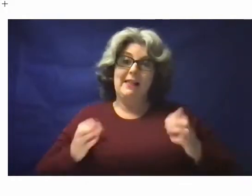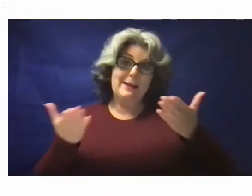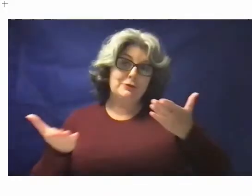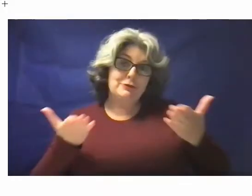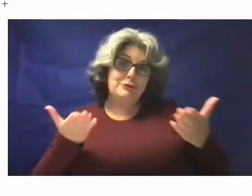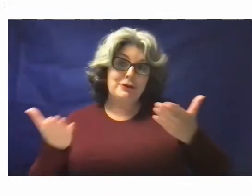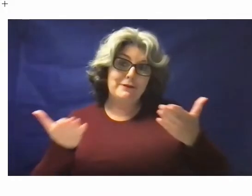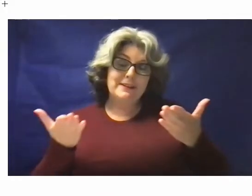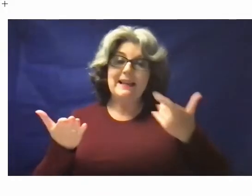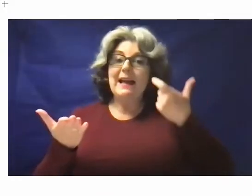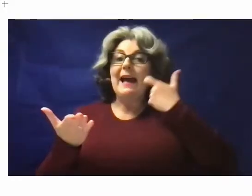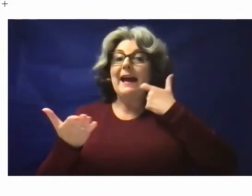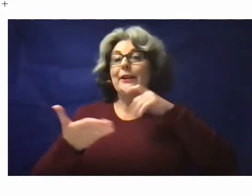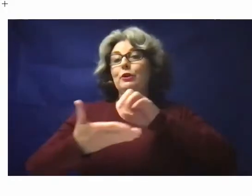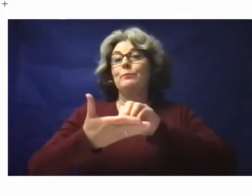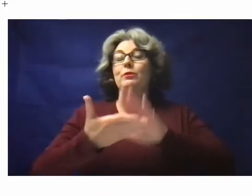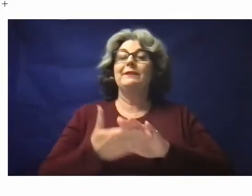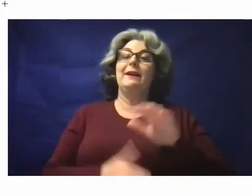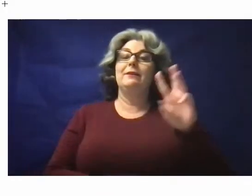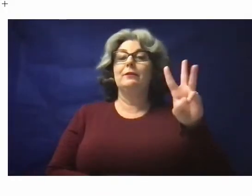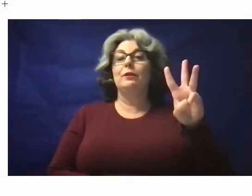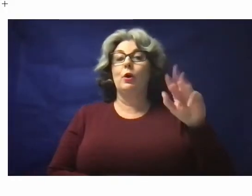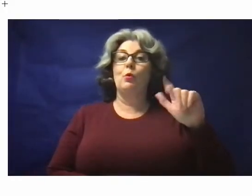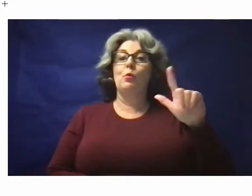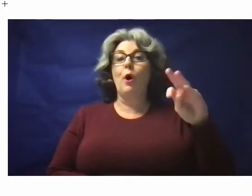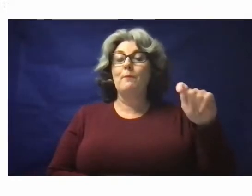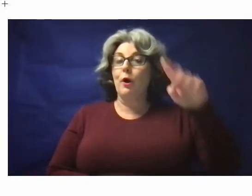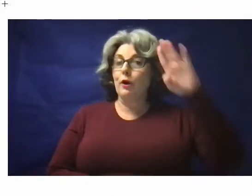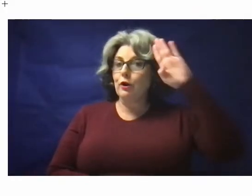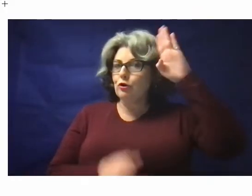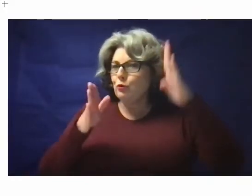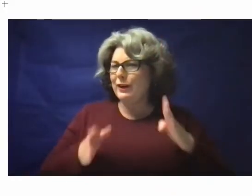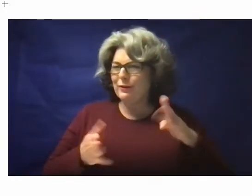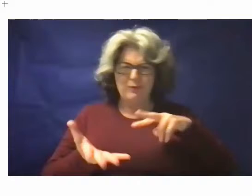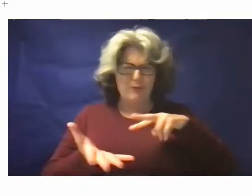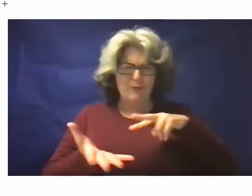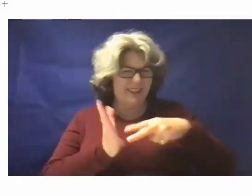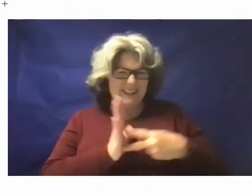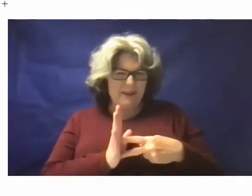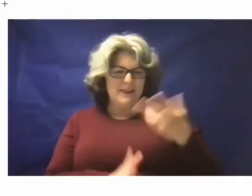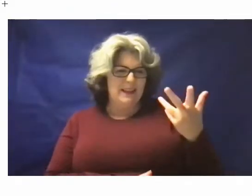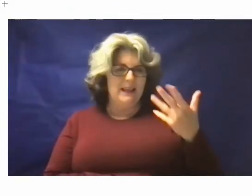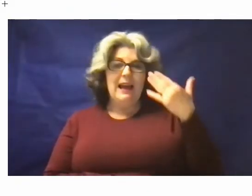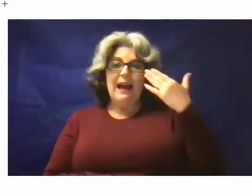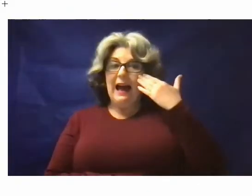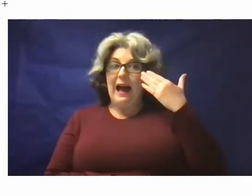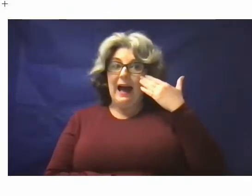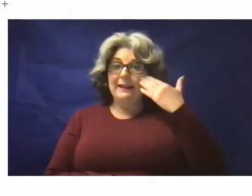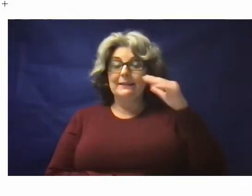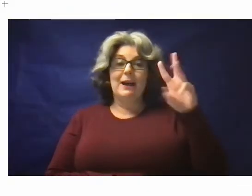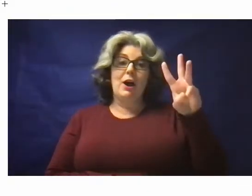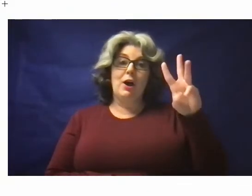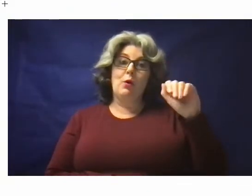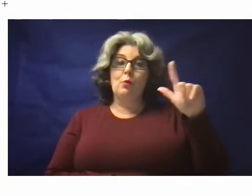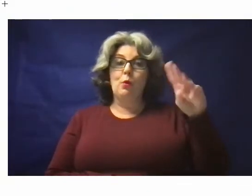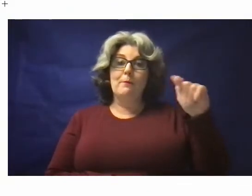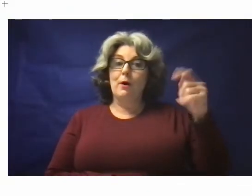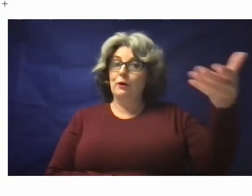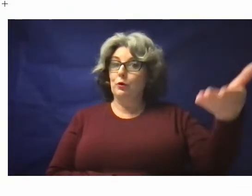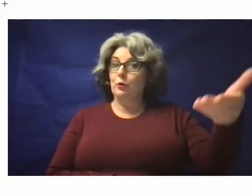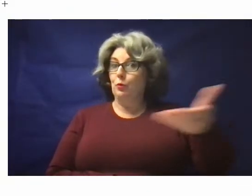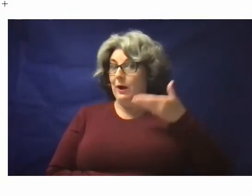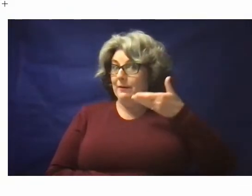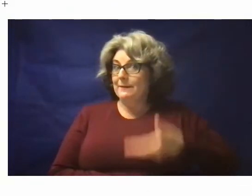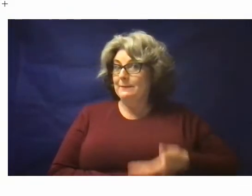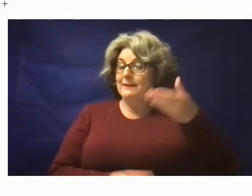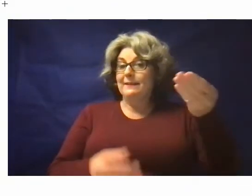just write down Walmart greeter, I really don't know what that is. All I know is that Walmart greeter welcomes me and gives me a